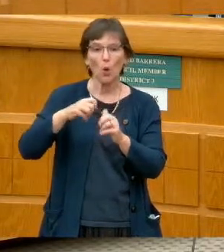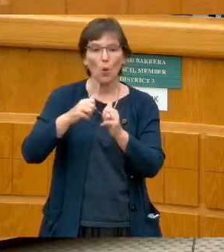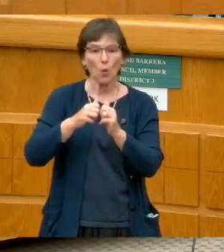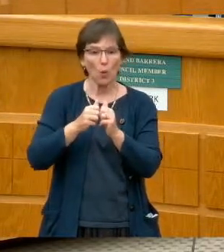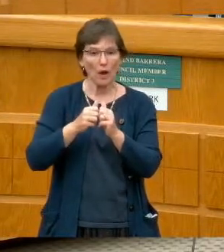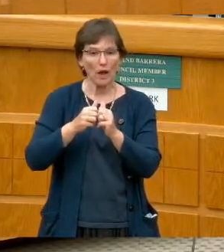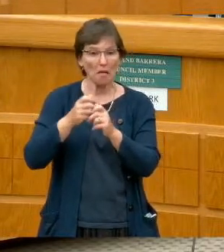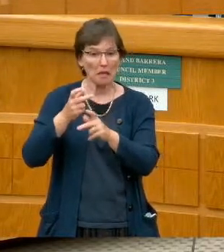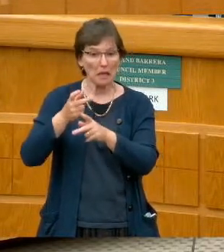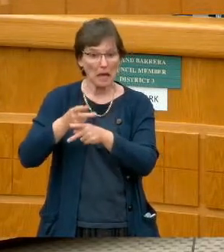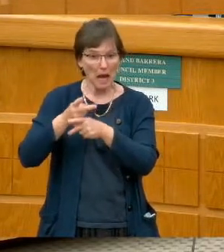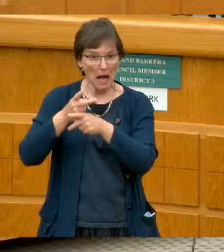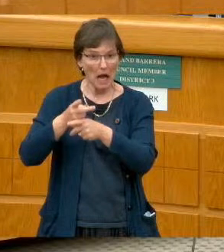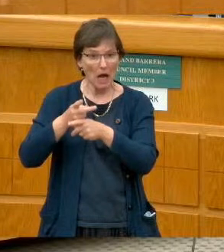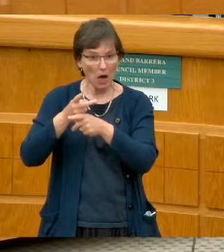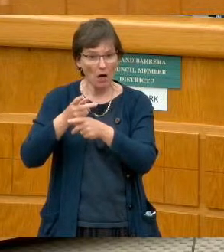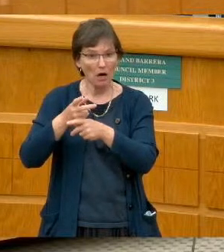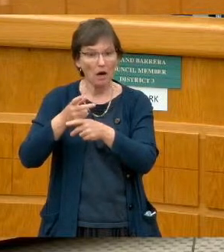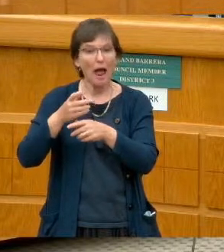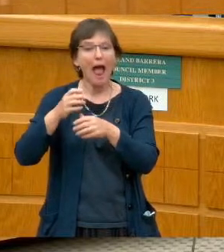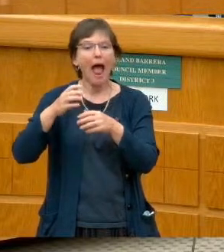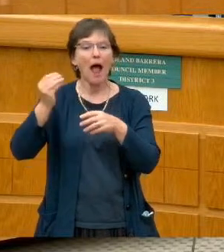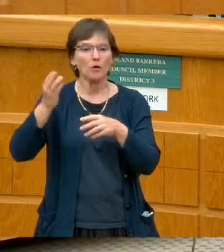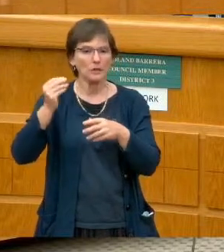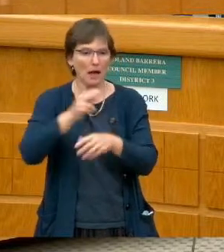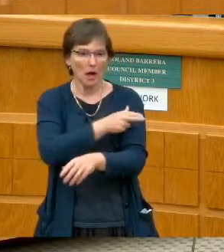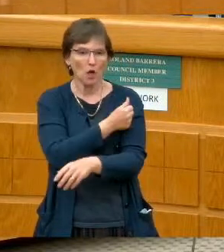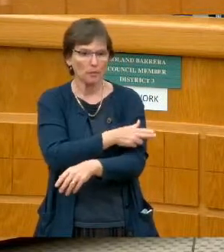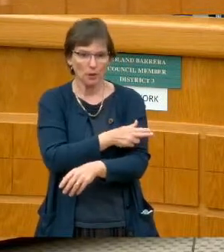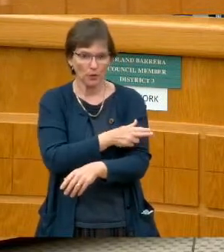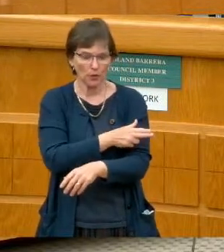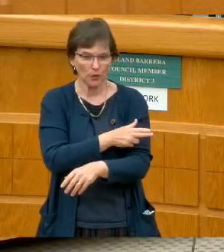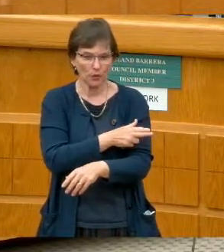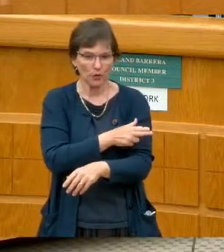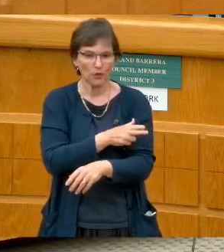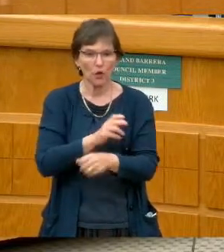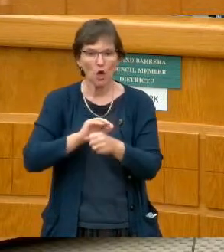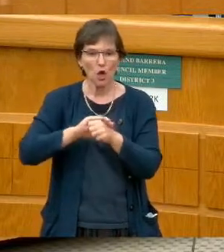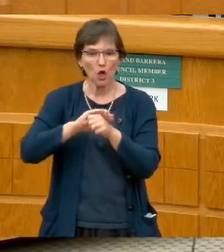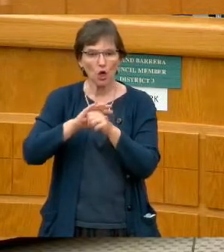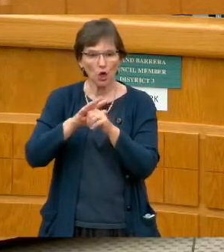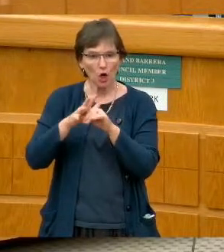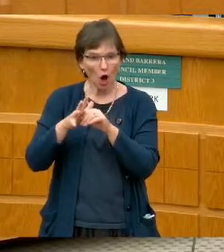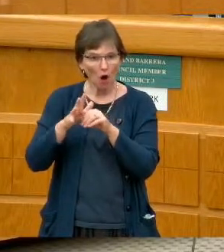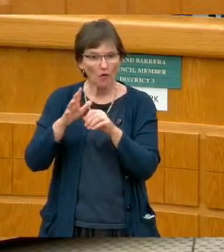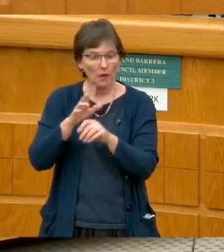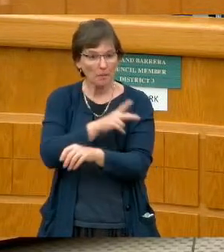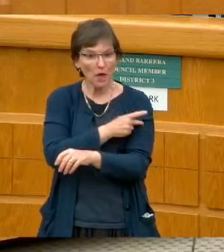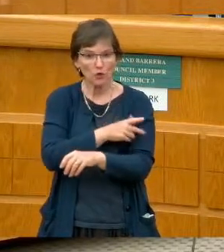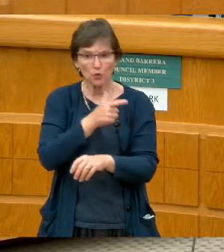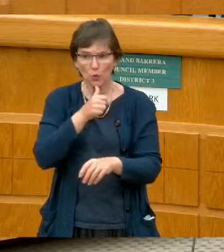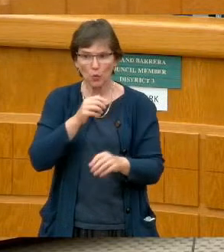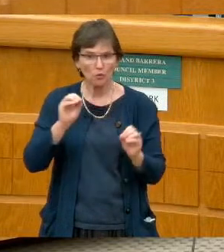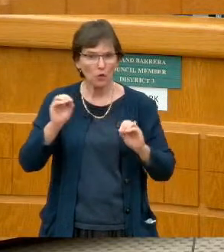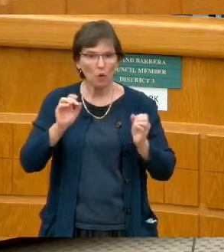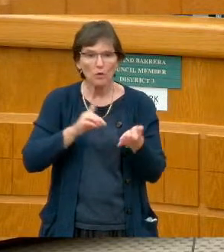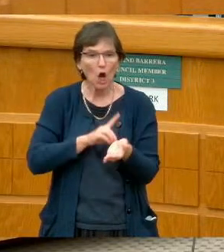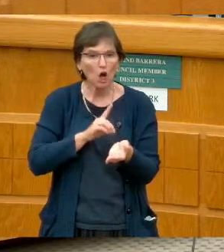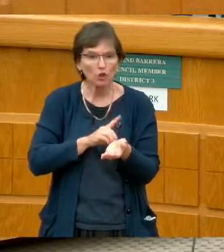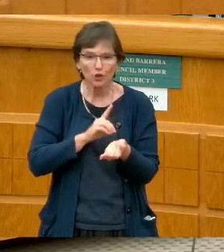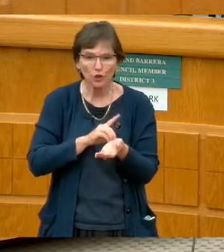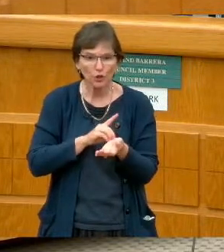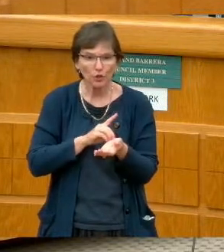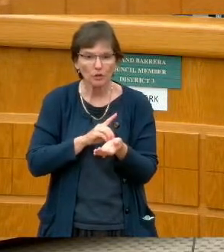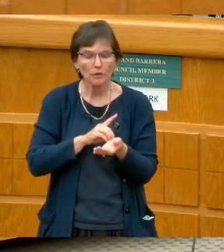visiting the hospital. COVID-19 positive patients that do not have a doctor and have concerns with their recovery are welcome